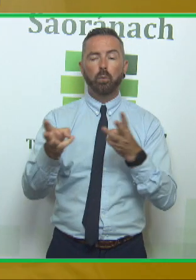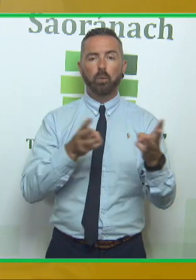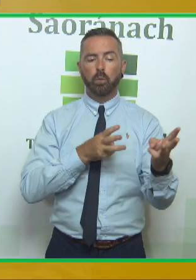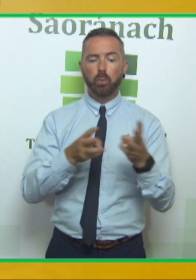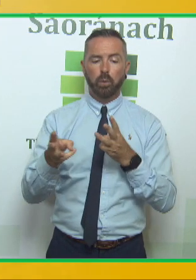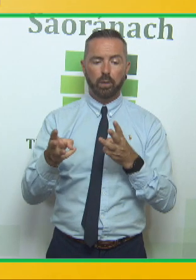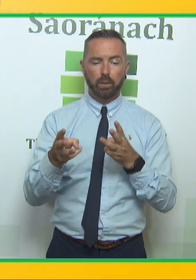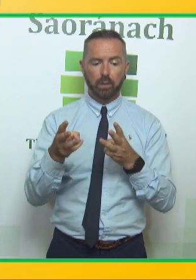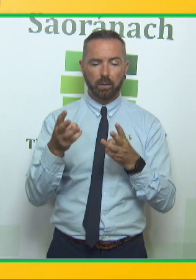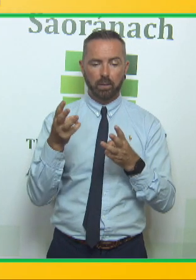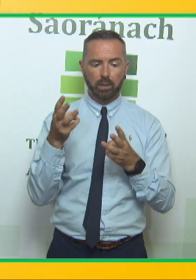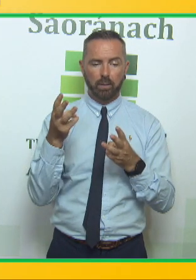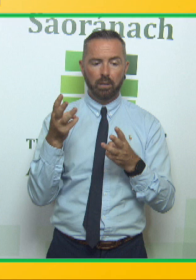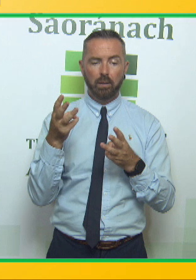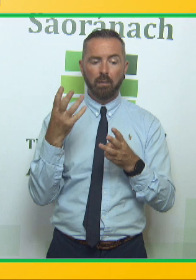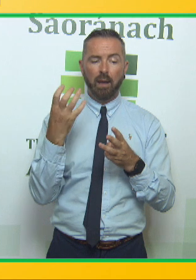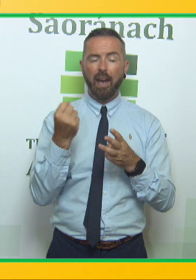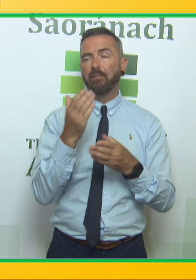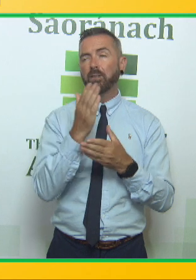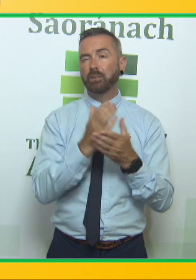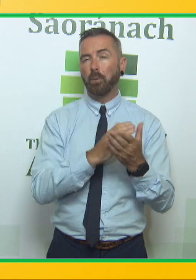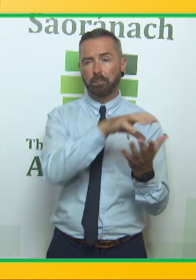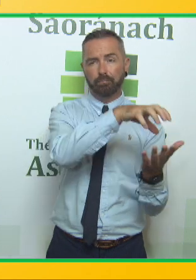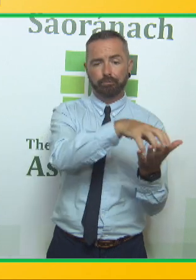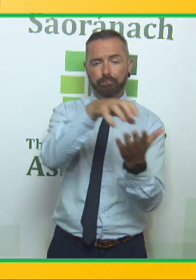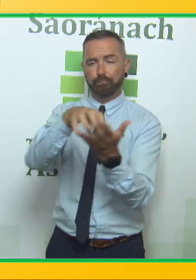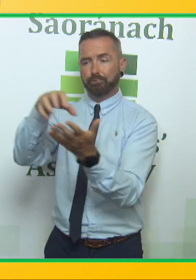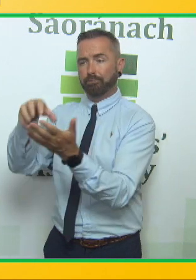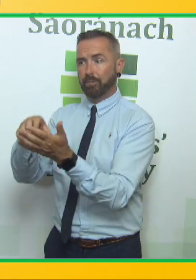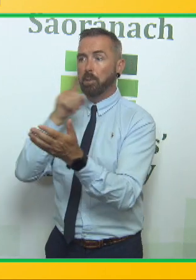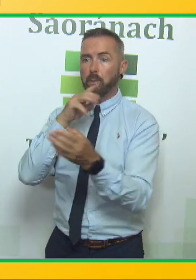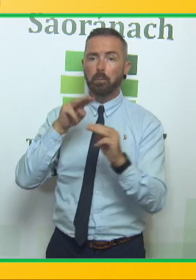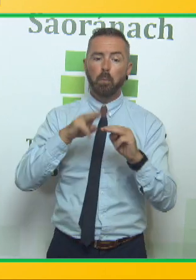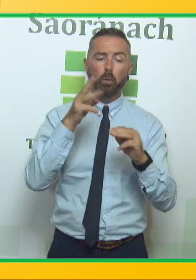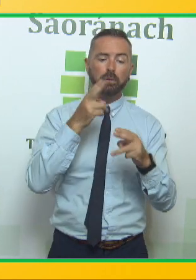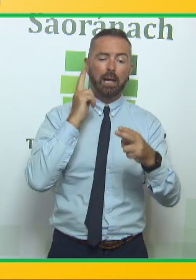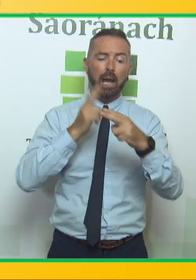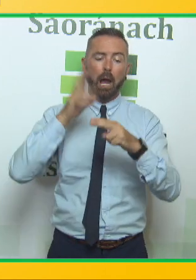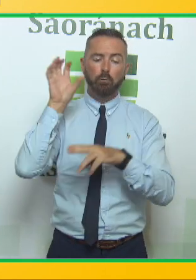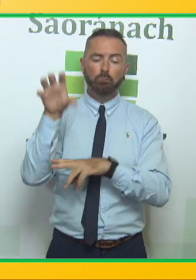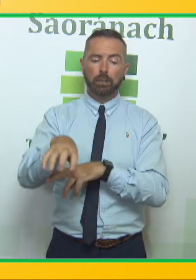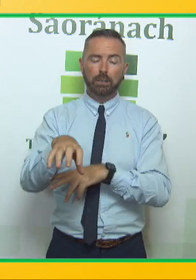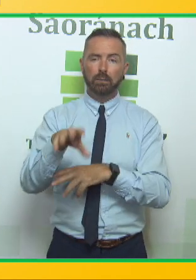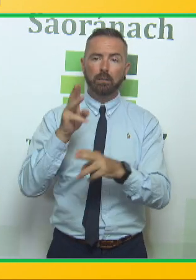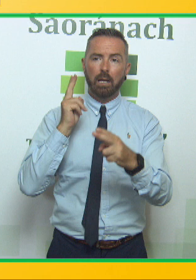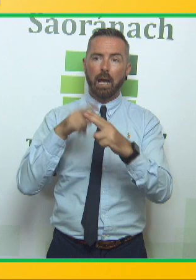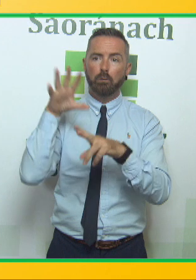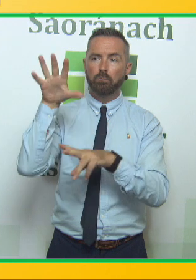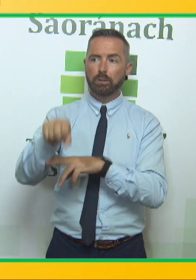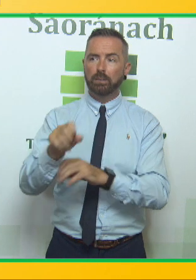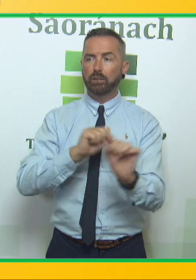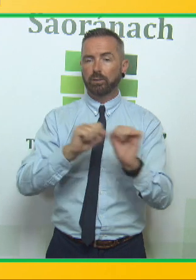do have fixed site services, but we do a lot of work on outreach and on in-reach to services. I'll go down through a few here